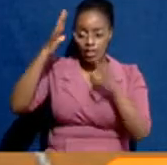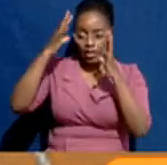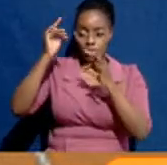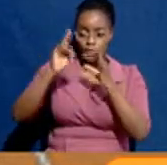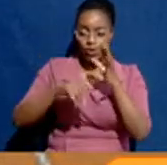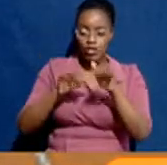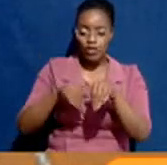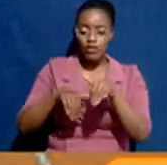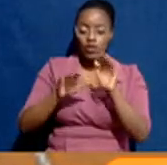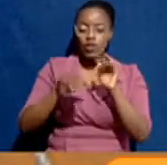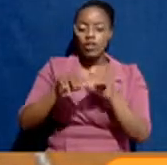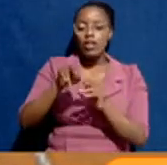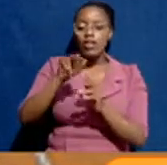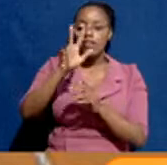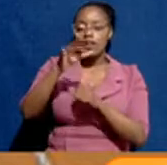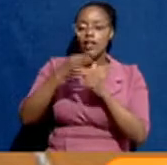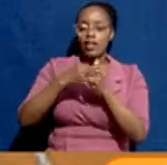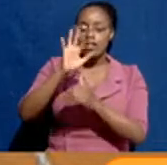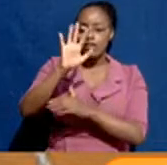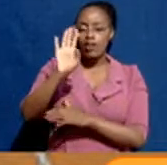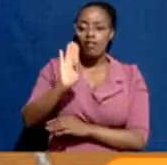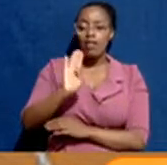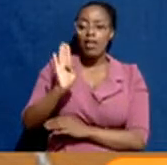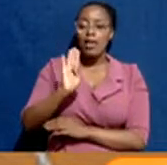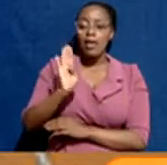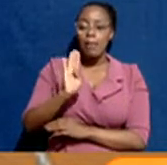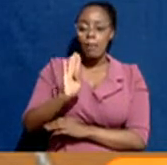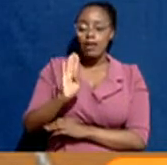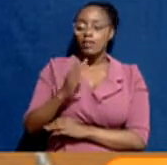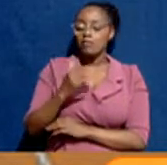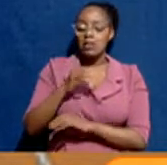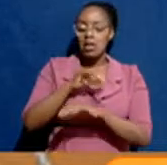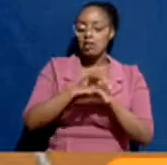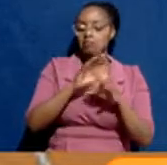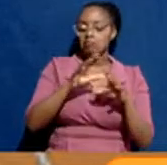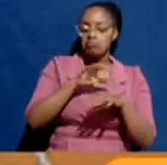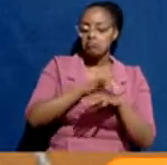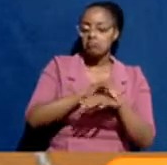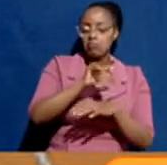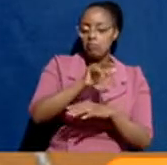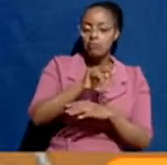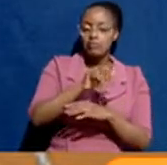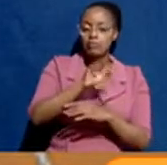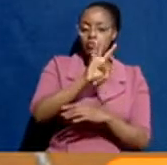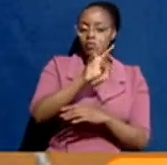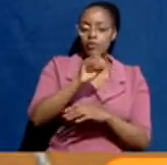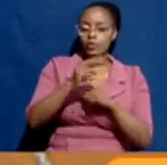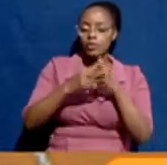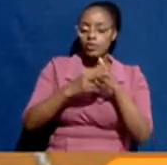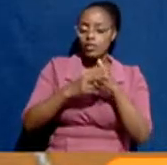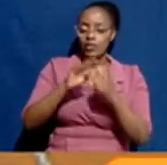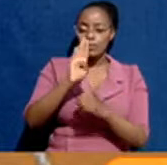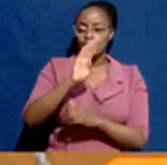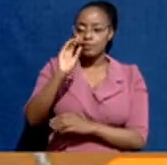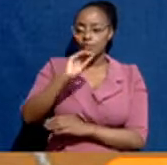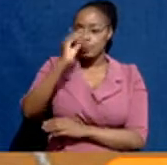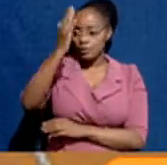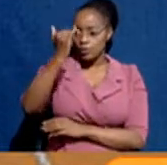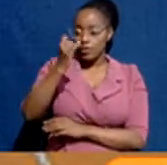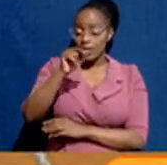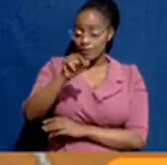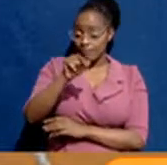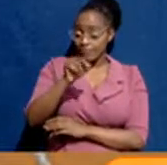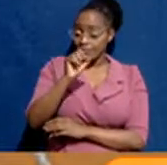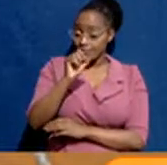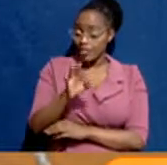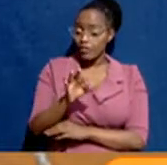to go for 385 billion and not 407. So it's unfortunate because if